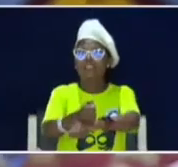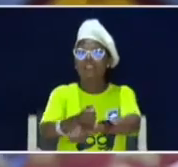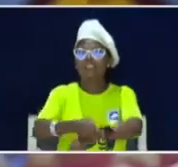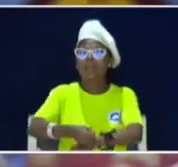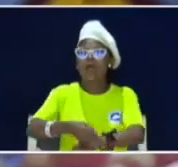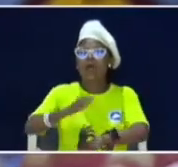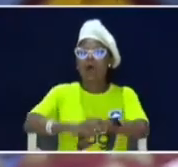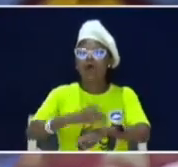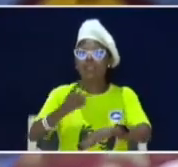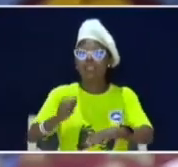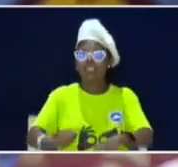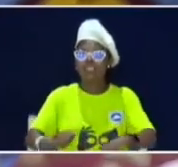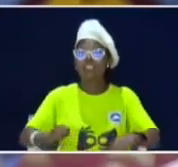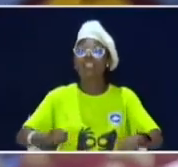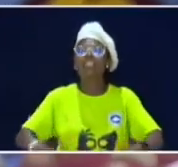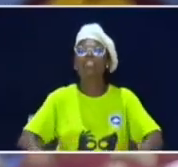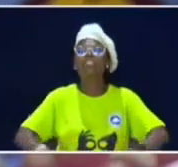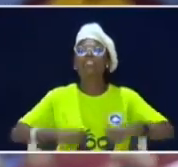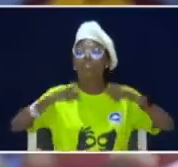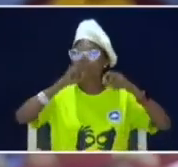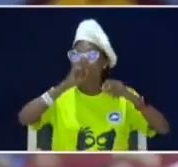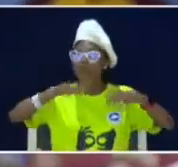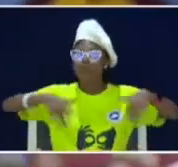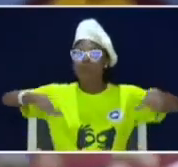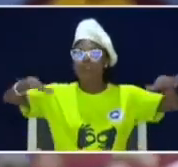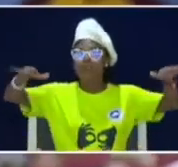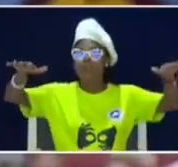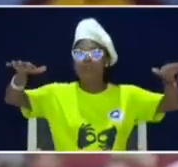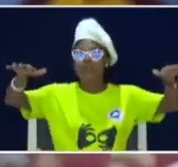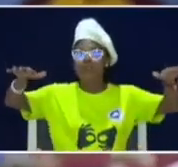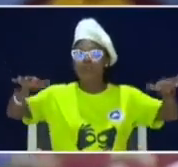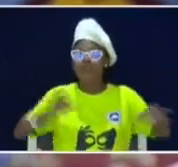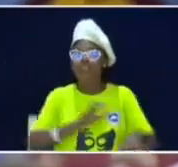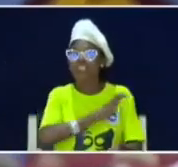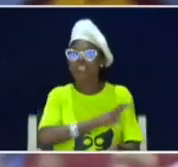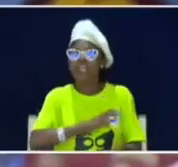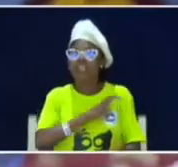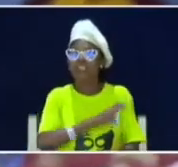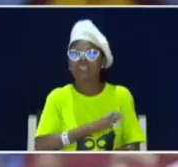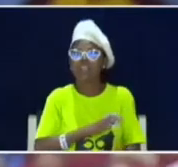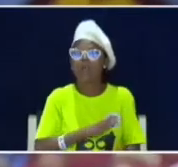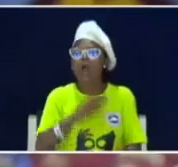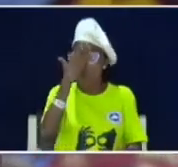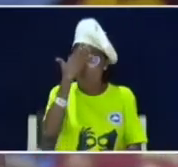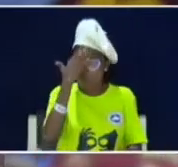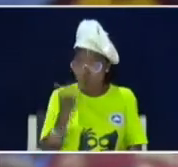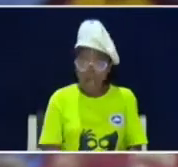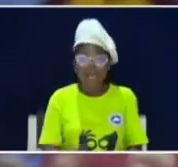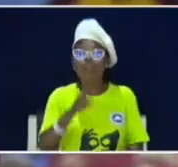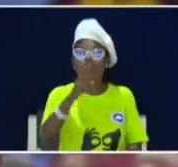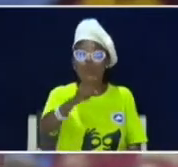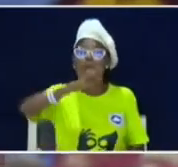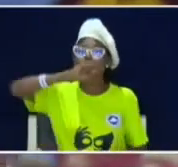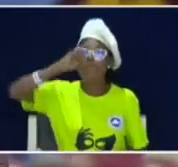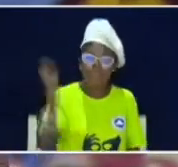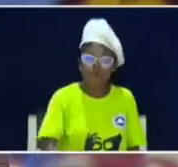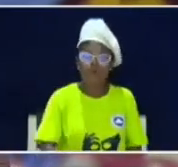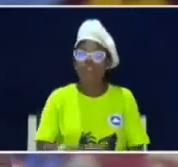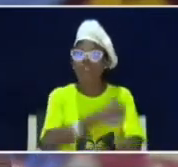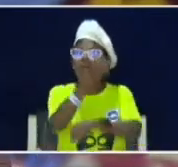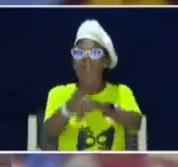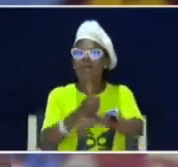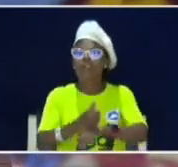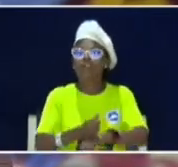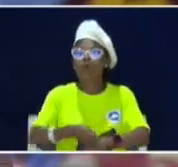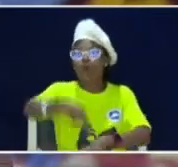done enough in respect to the meaning and characteristics of an eagle. You need to know why you must mount up on the